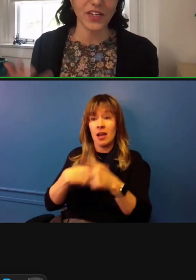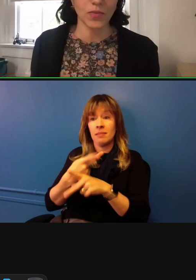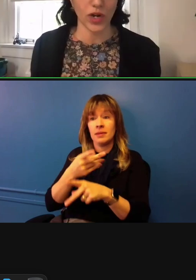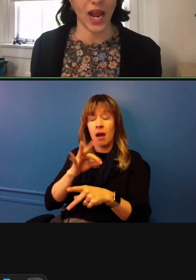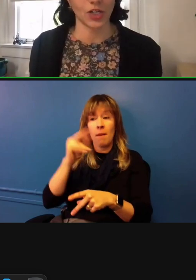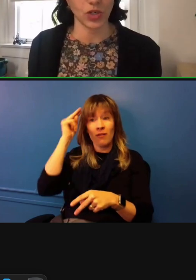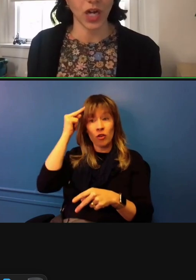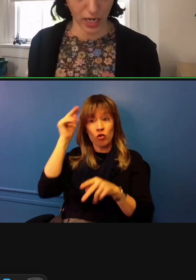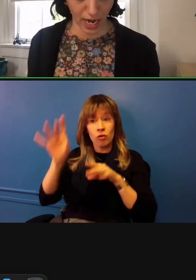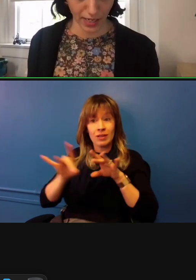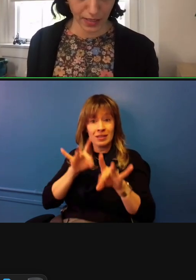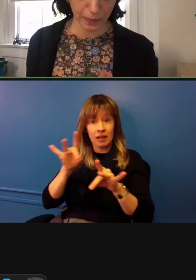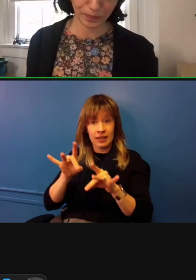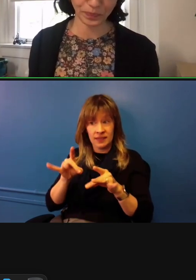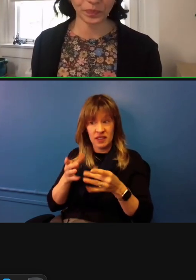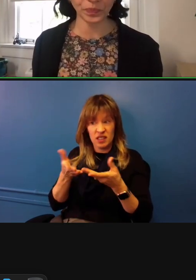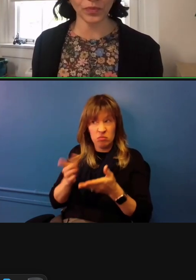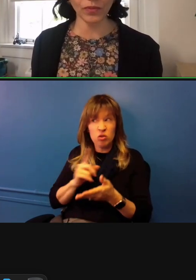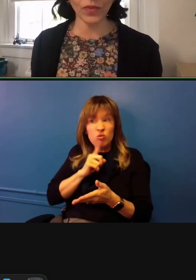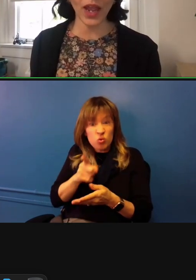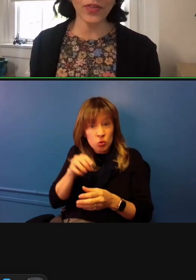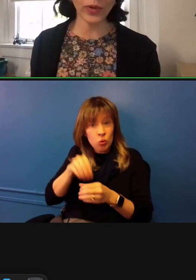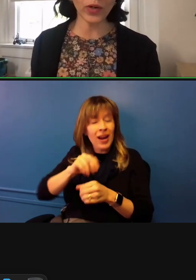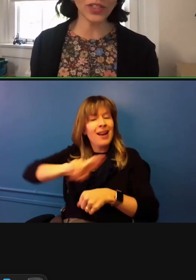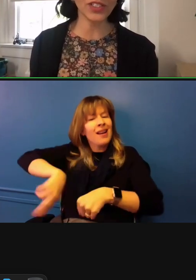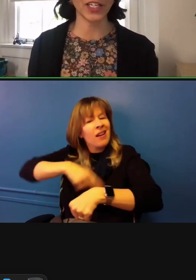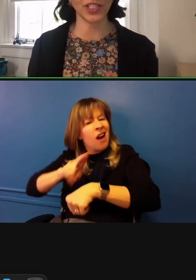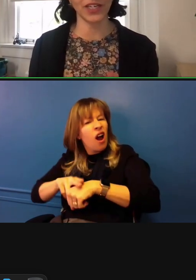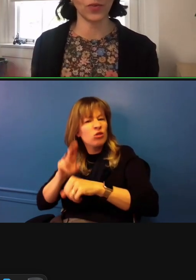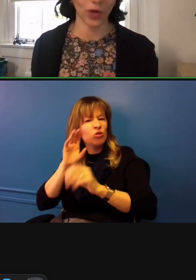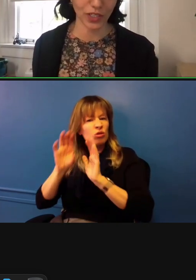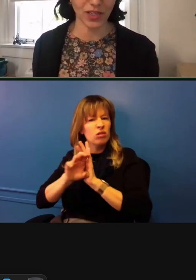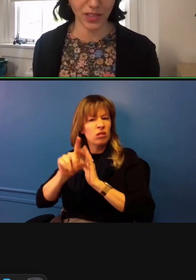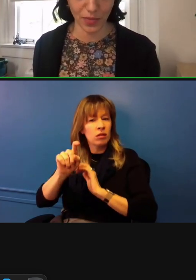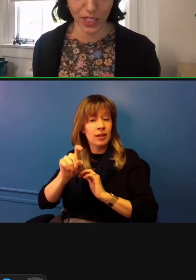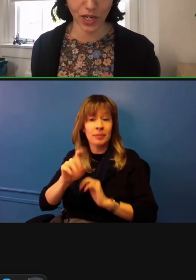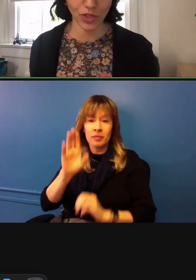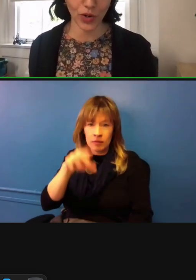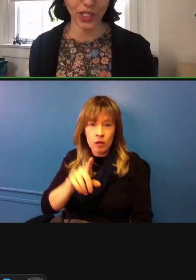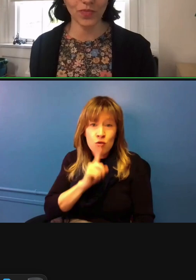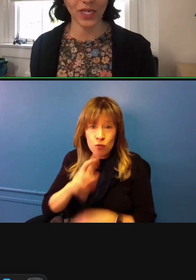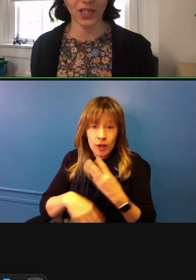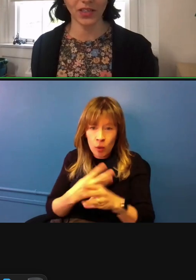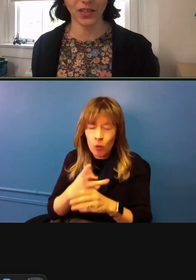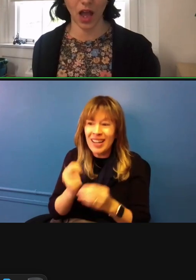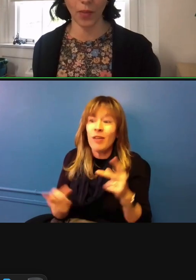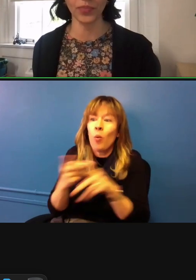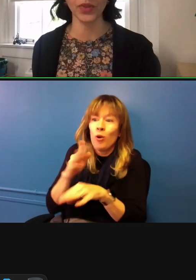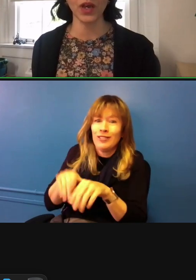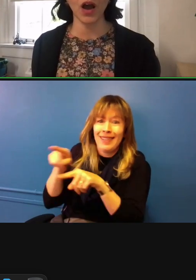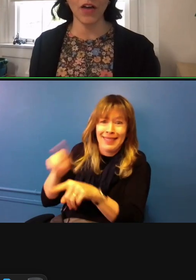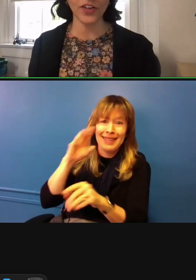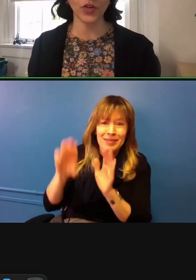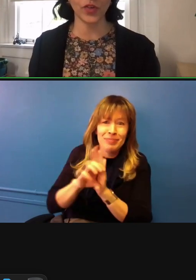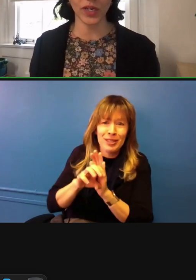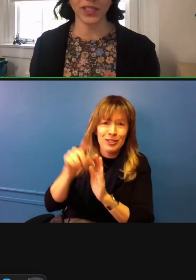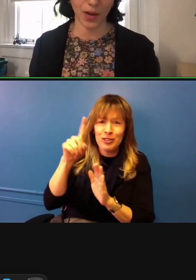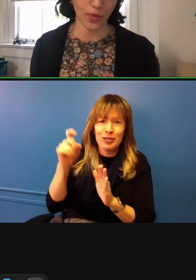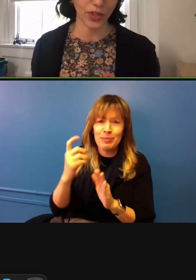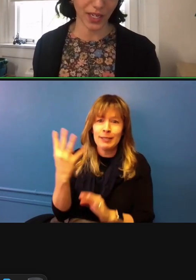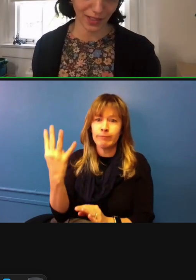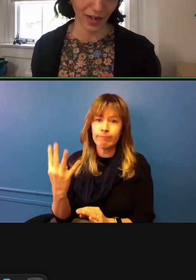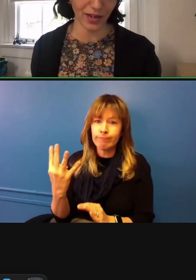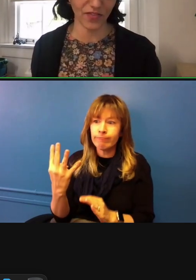exists even in more natural contexts. And the real world is actually even worse than this image I'm showing you, because often you're